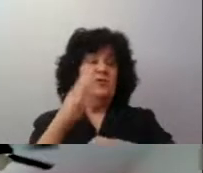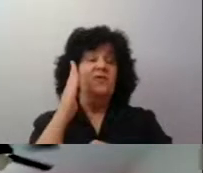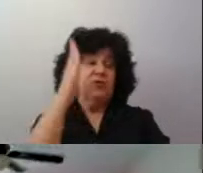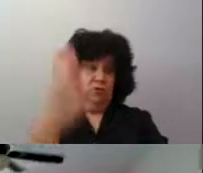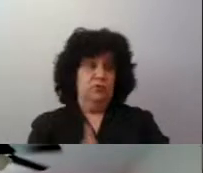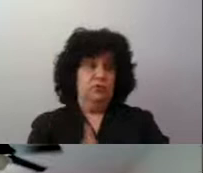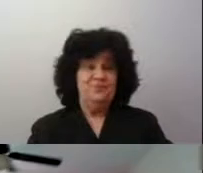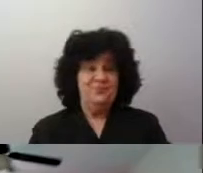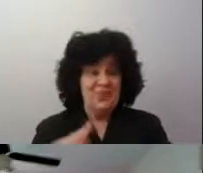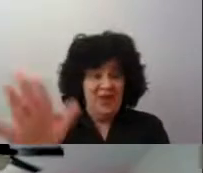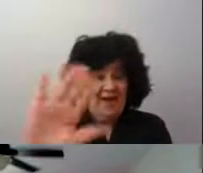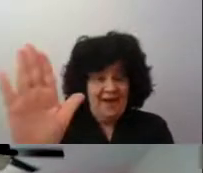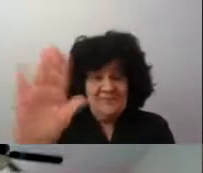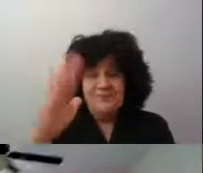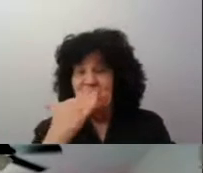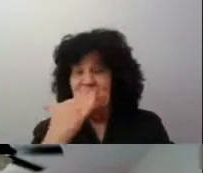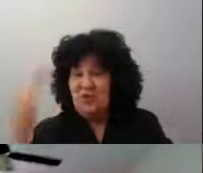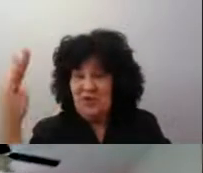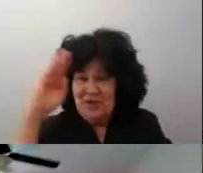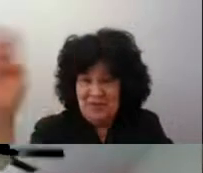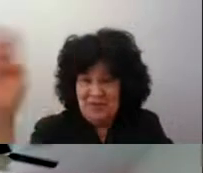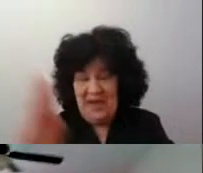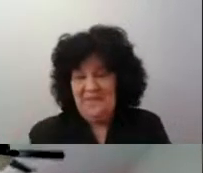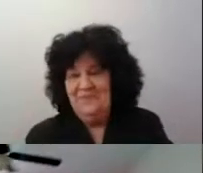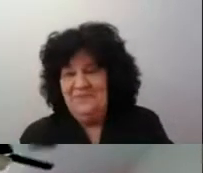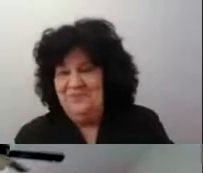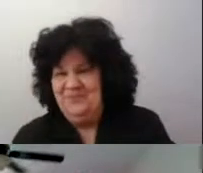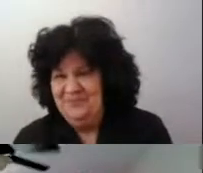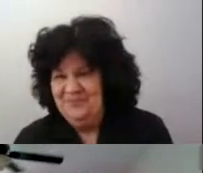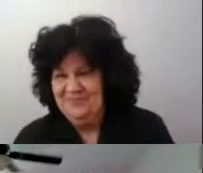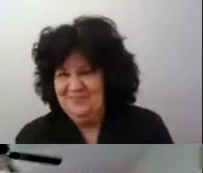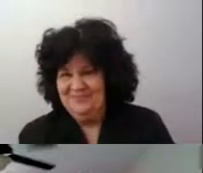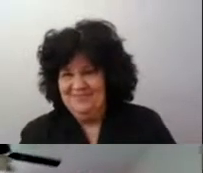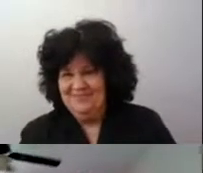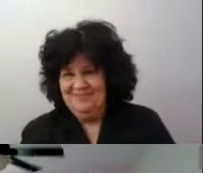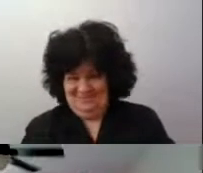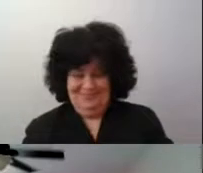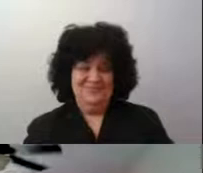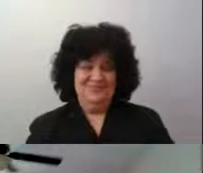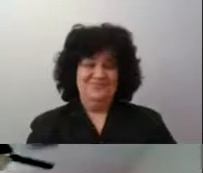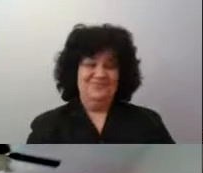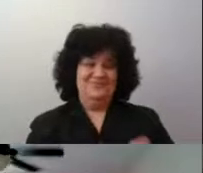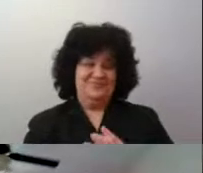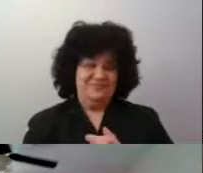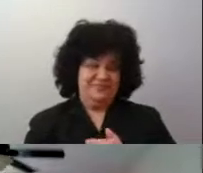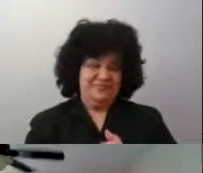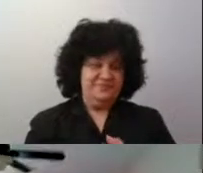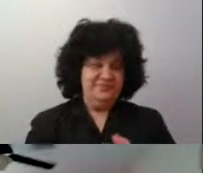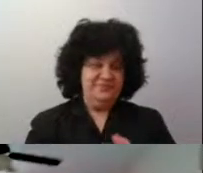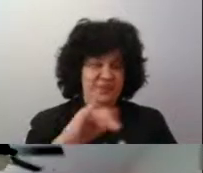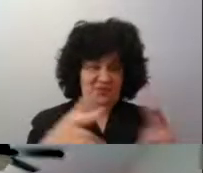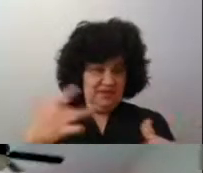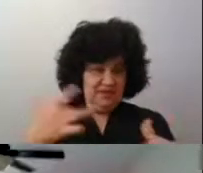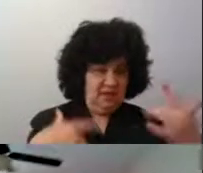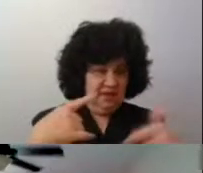Hey, good afternoon, good morning, or good day to everyone who's on the call. Thank you for letting me be participate as a co-chair on this committee. Really excited about